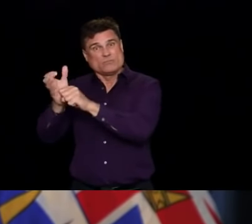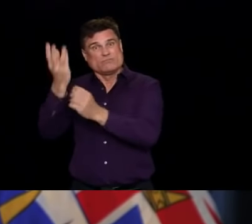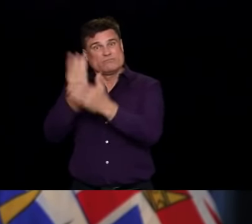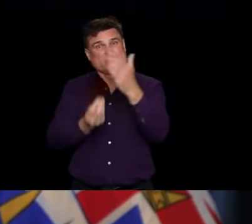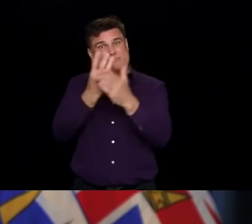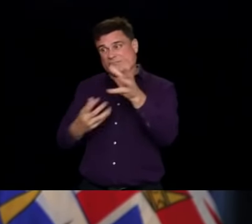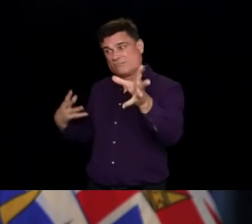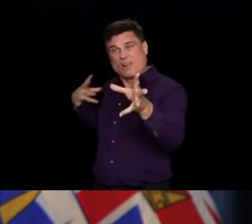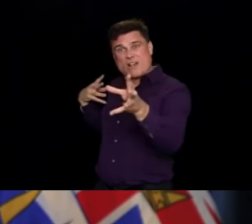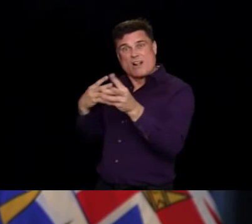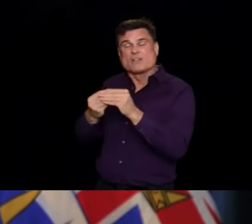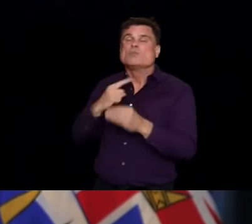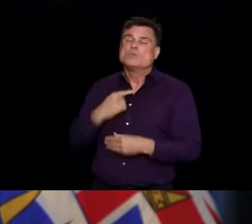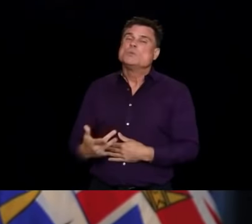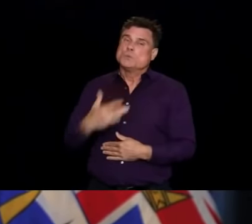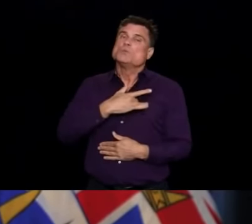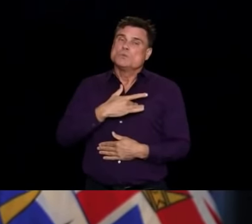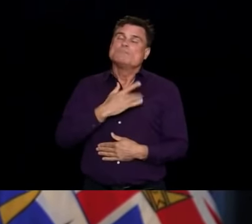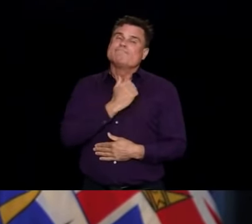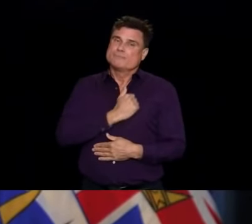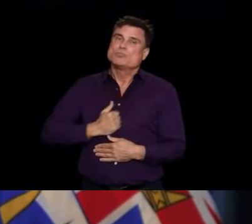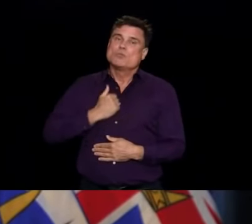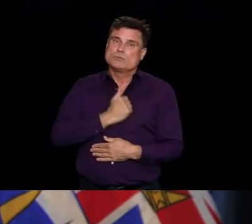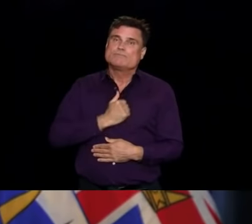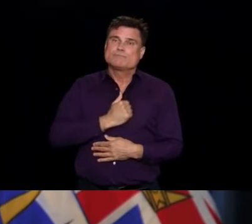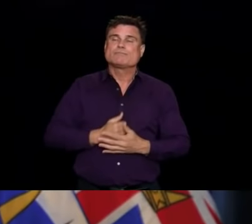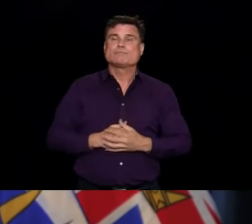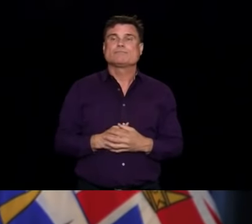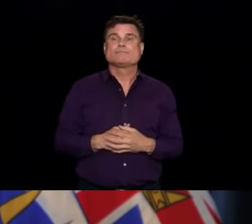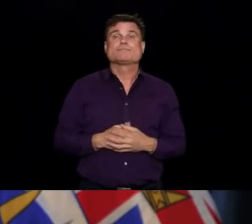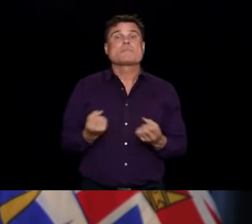2,629 people who have fully recovered from COVID-19.